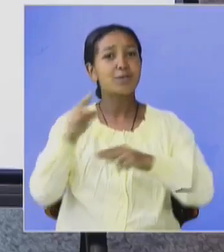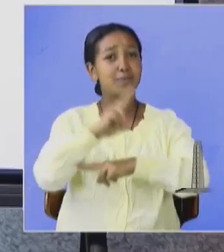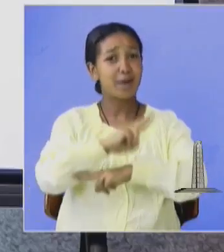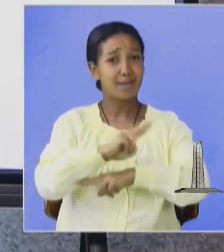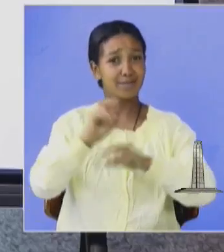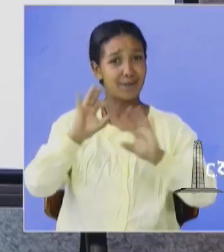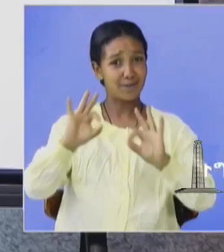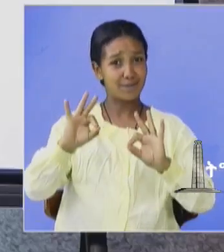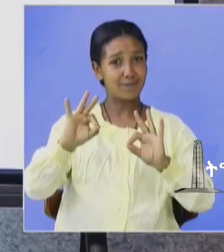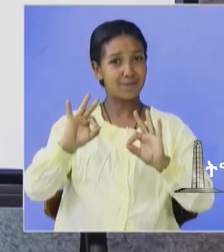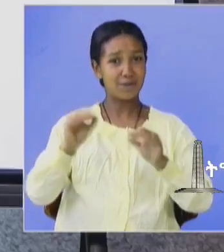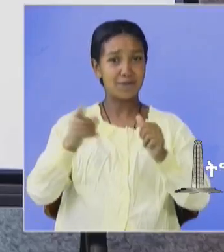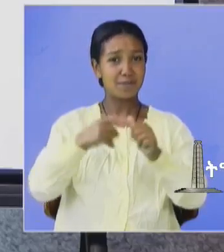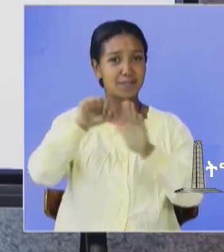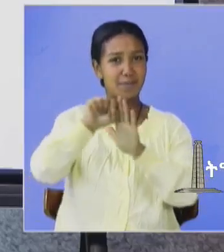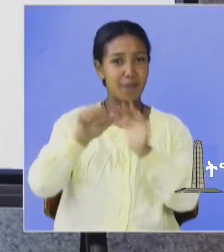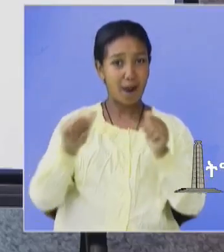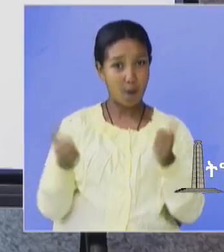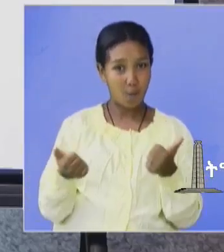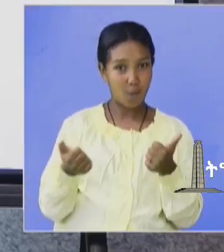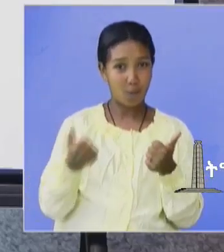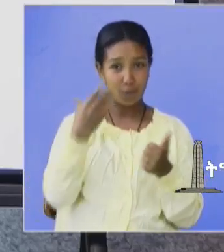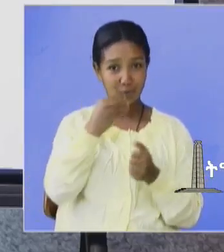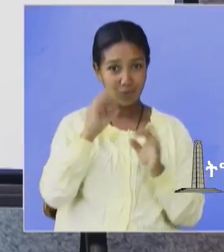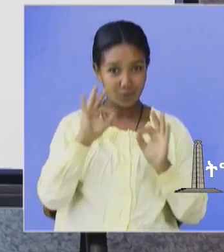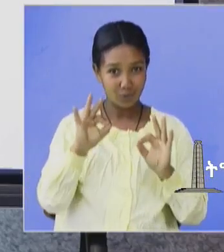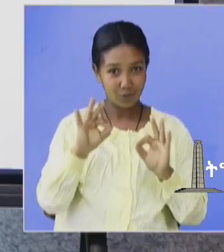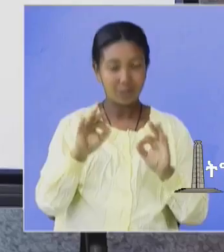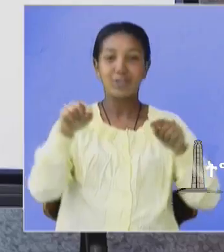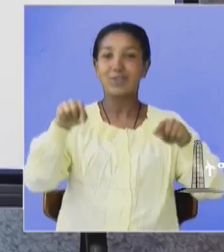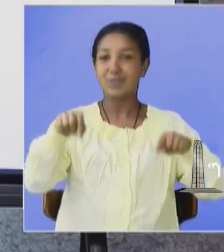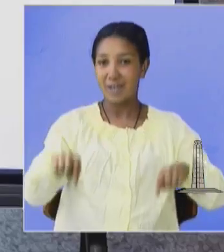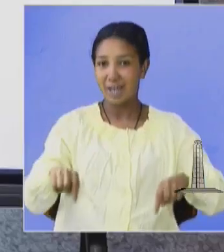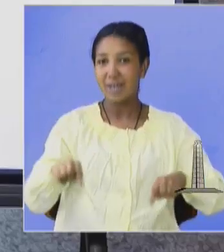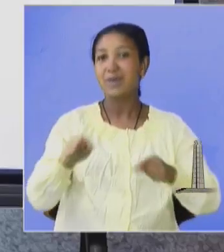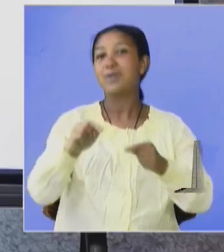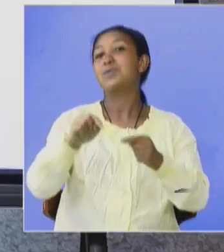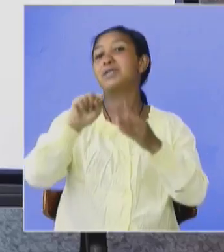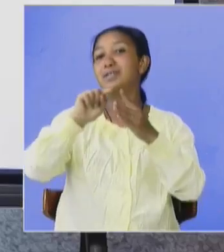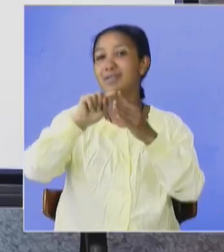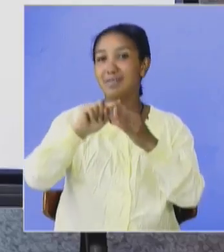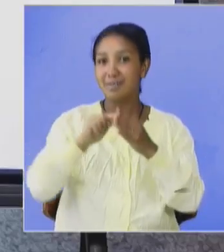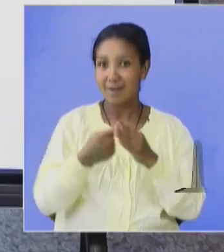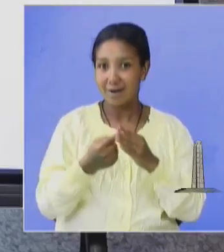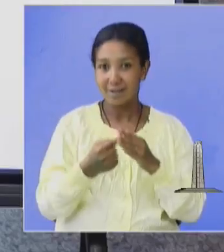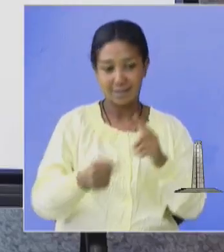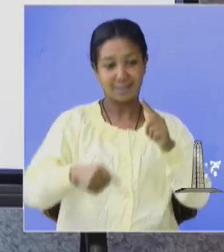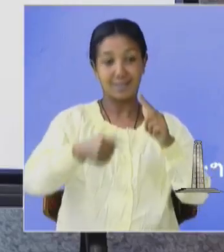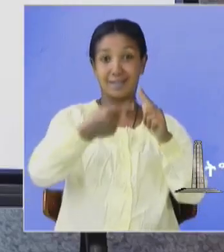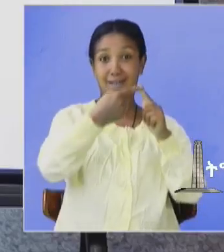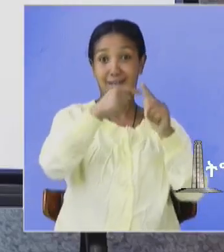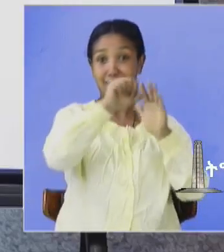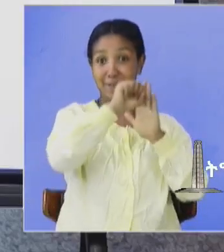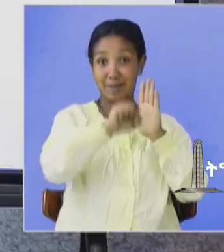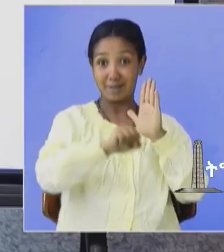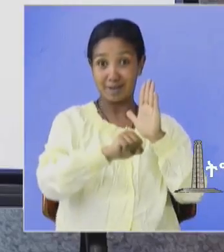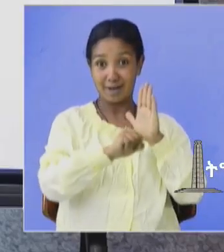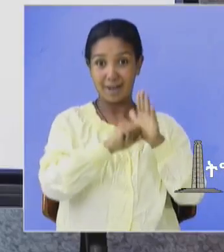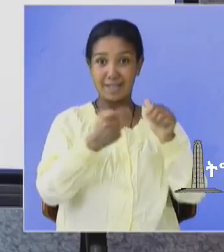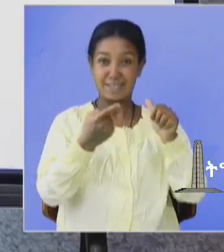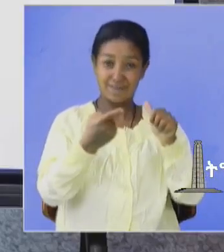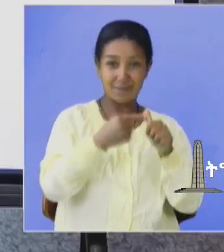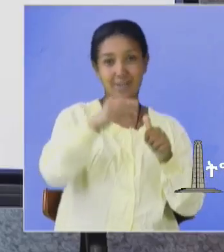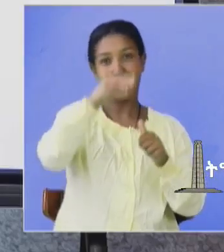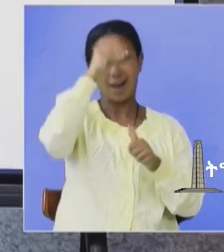break in your first semester? Today, we are going to start the second semester and the first